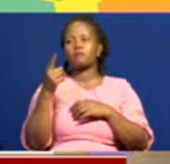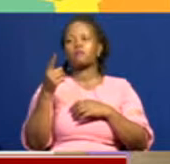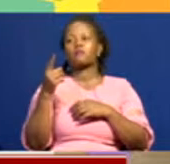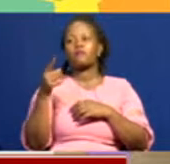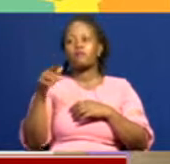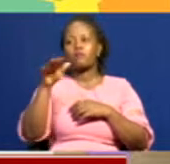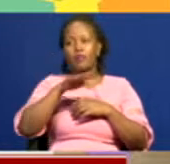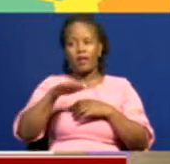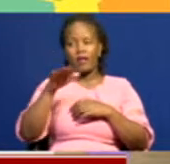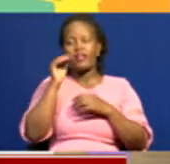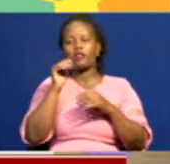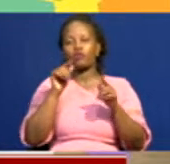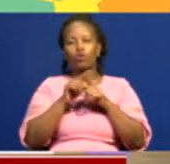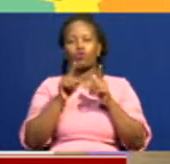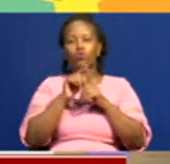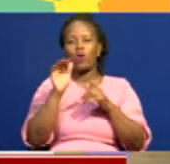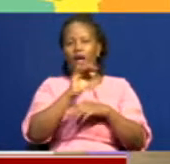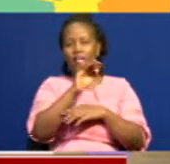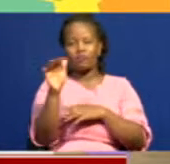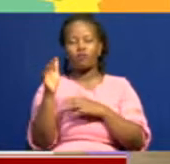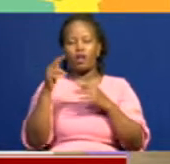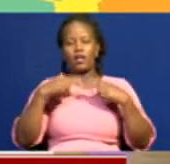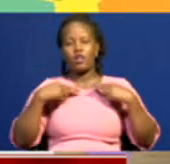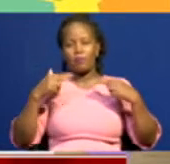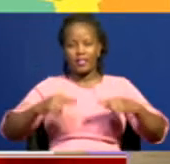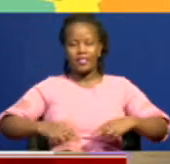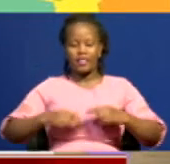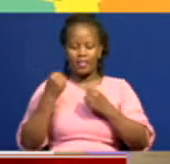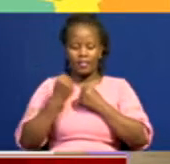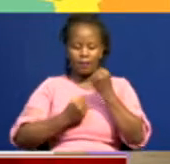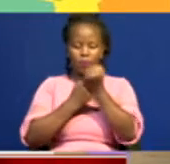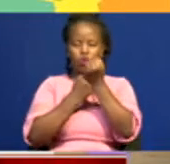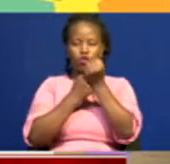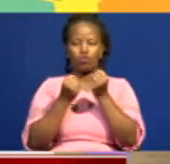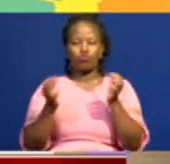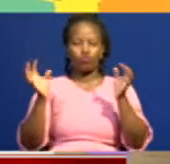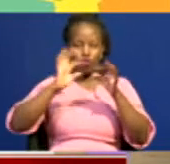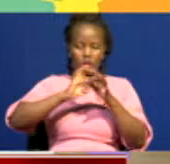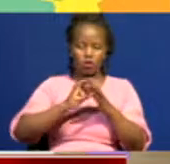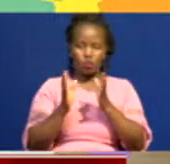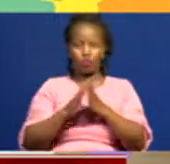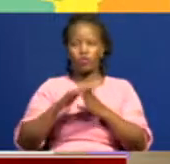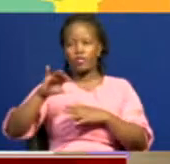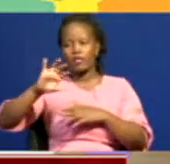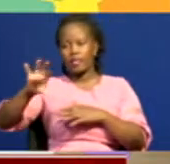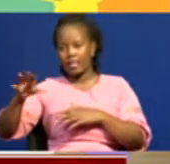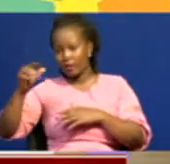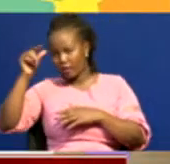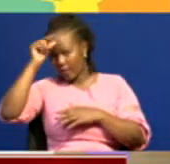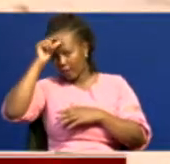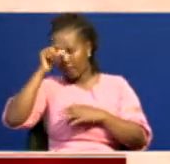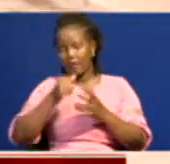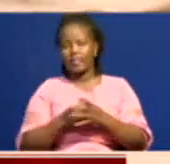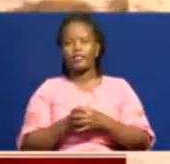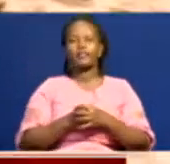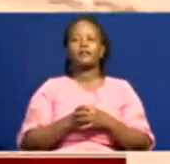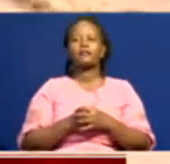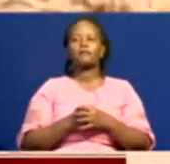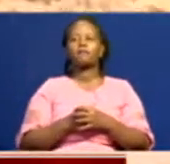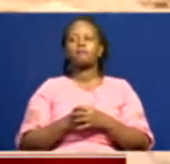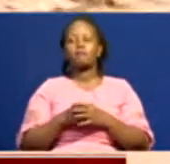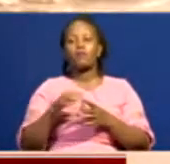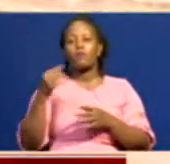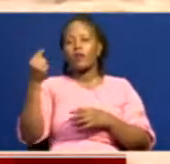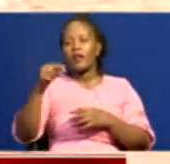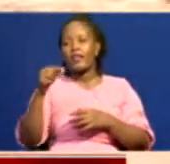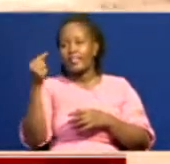Ward are appealing to humanitarian organizations to complement the county government's efforts to alleviating their suffering. In